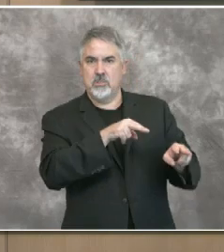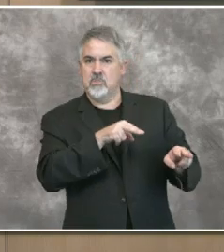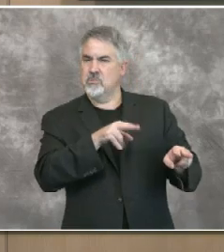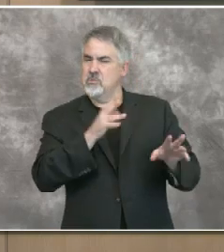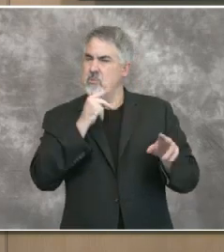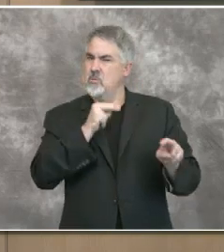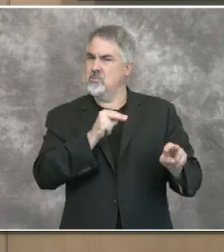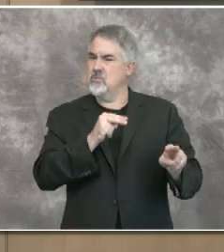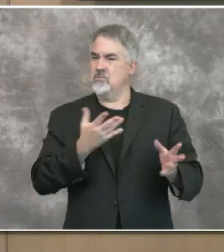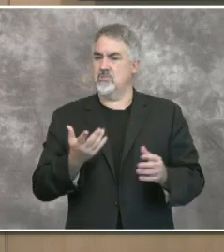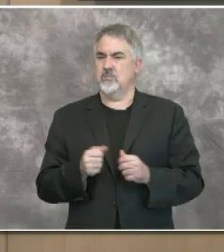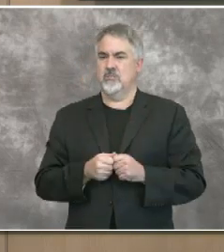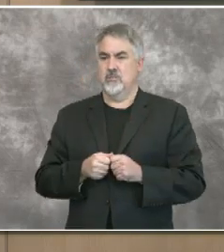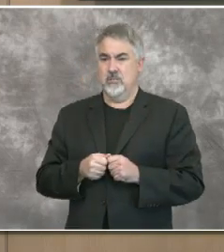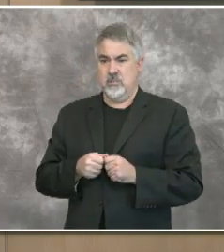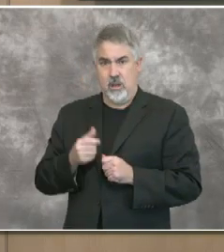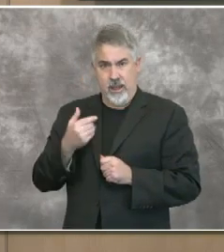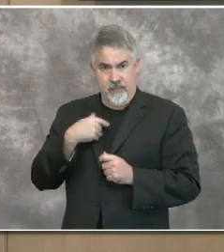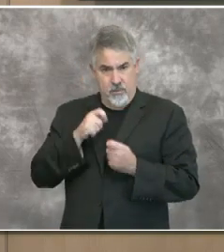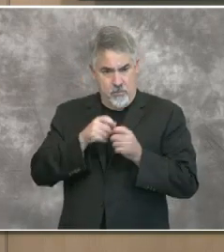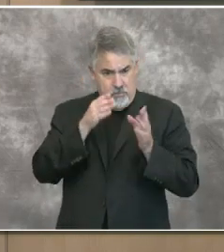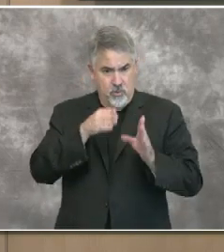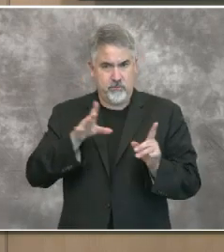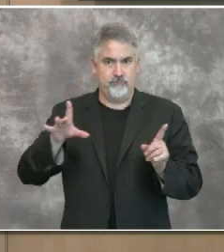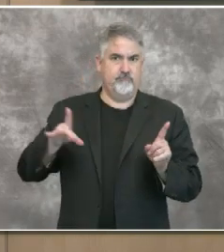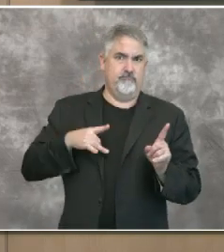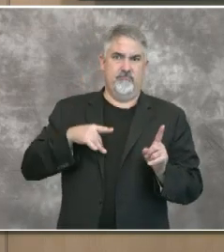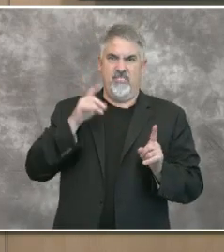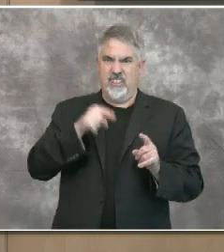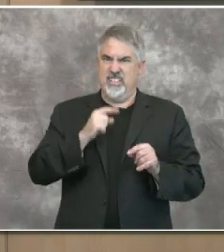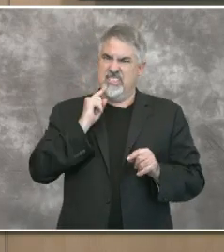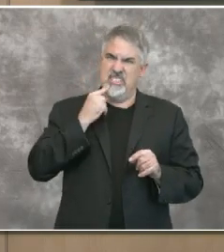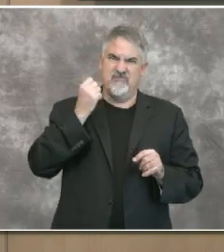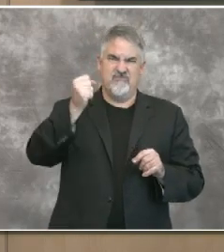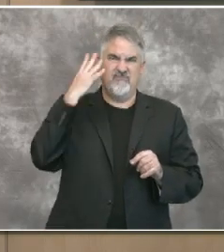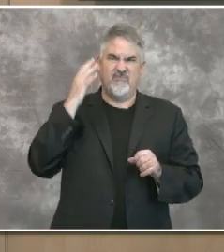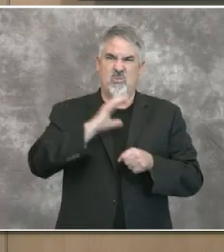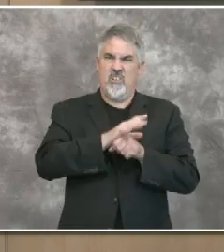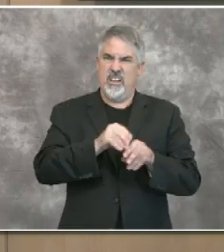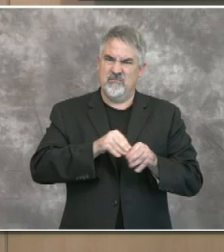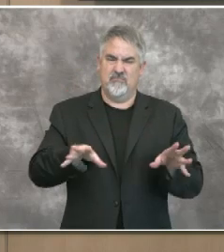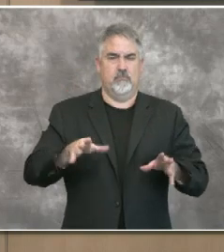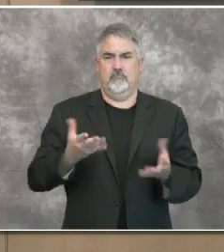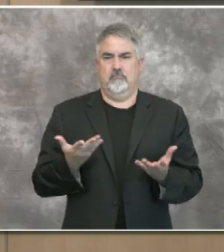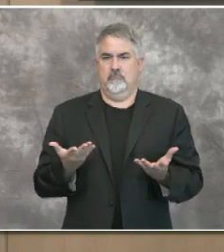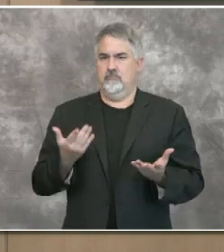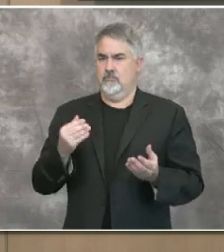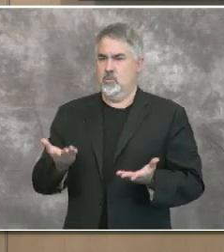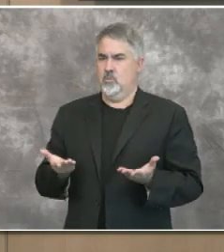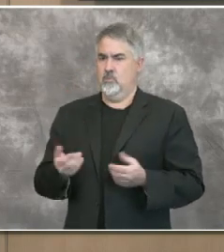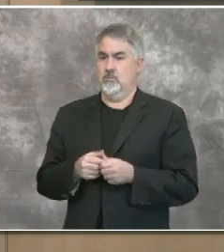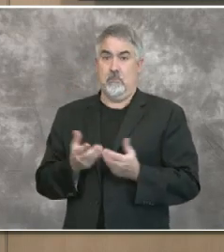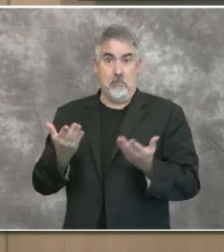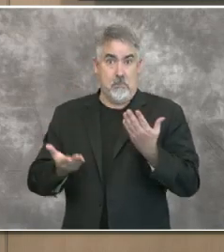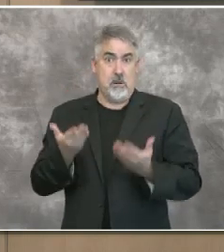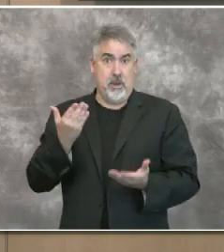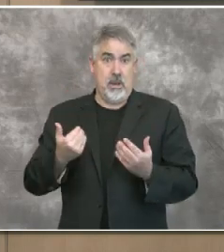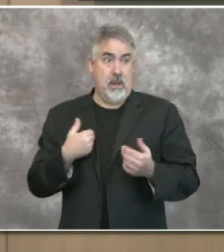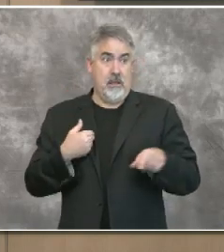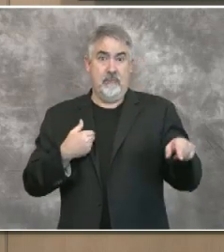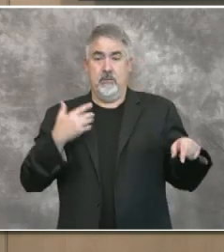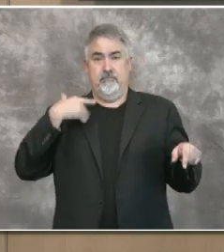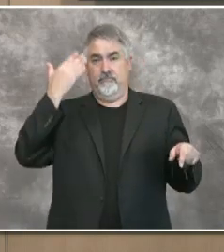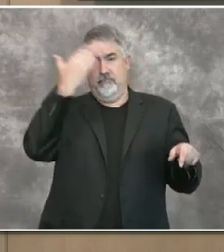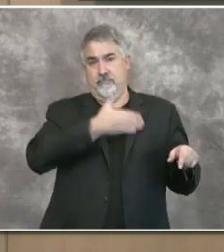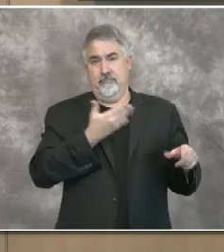can identify as one of these super spreaders. It is possible that that exists, and that is